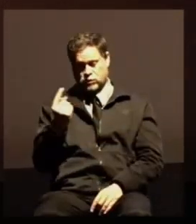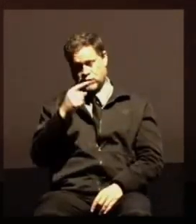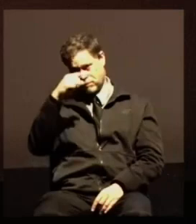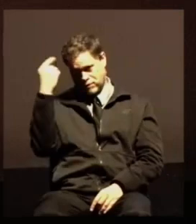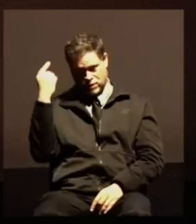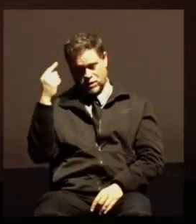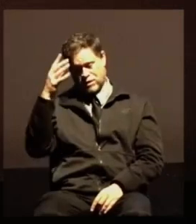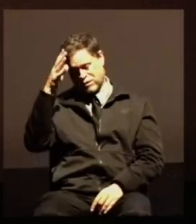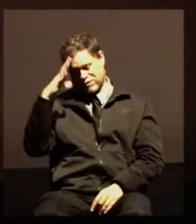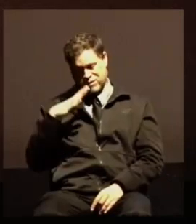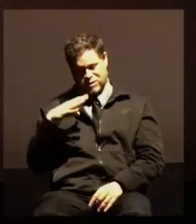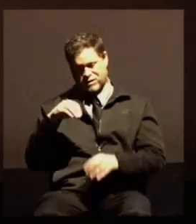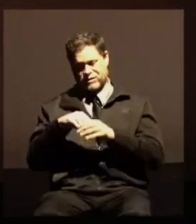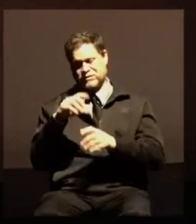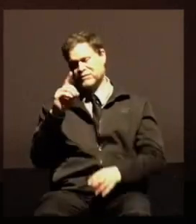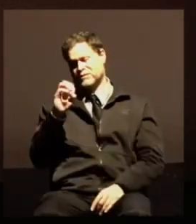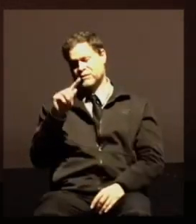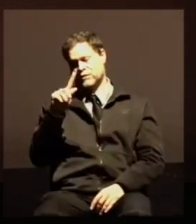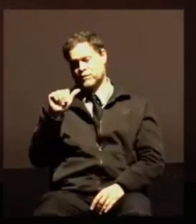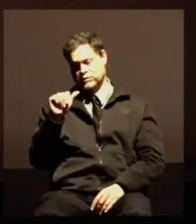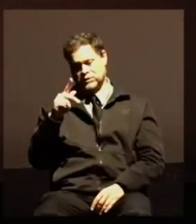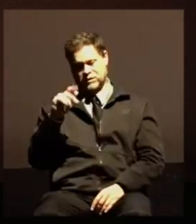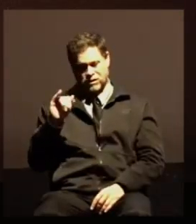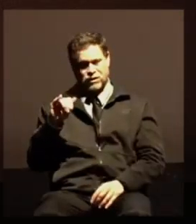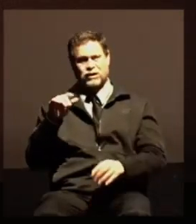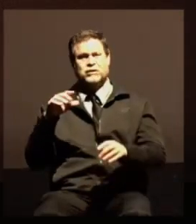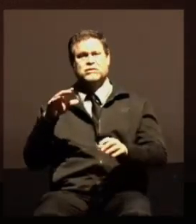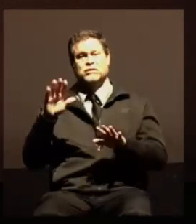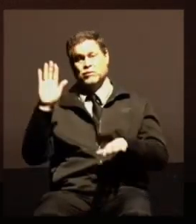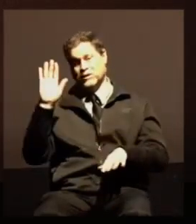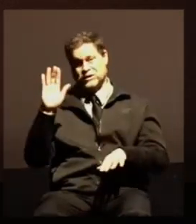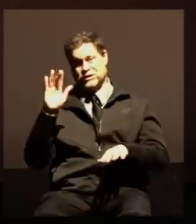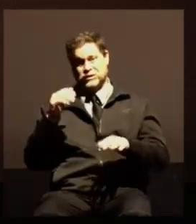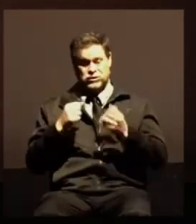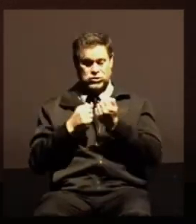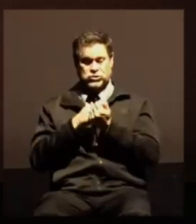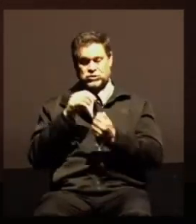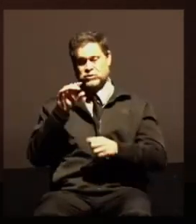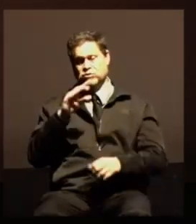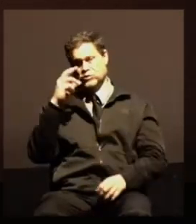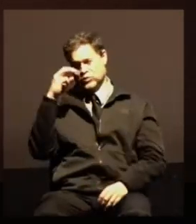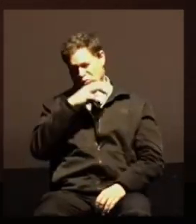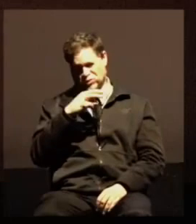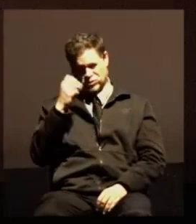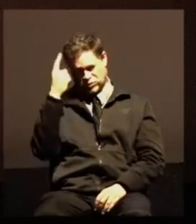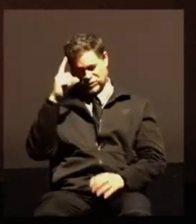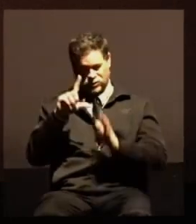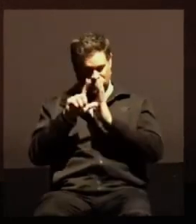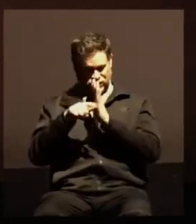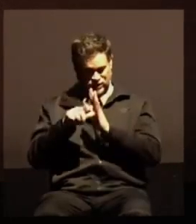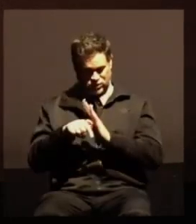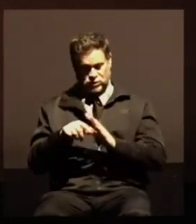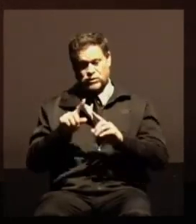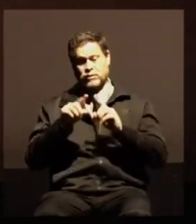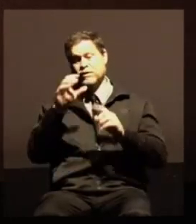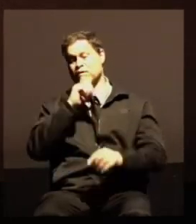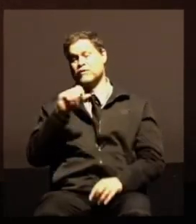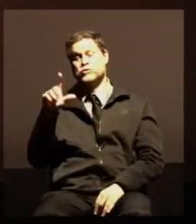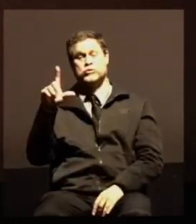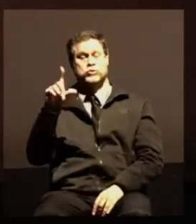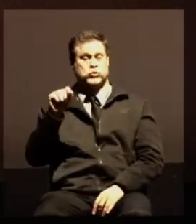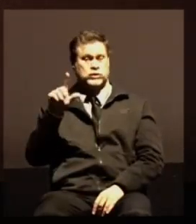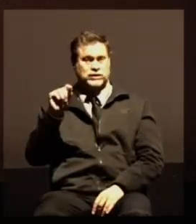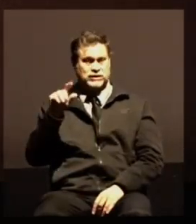black guy in Delta Chi to pledge as well, okay, which is weird at that moment, but you understand why later. By the age of 20,